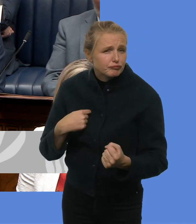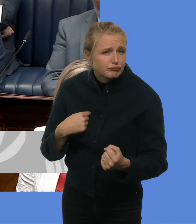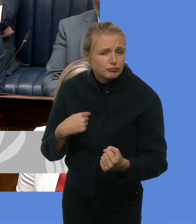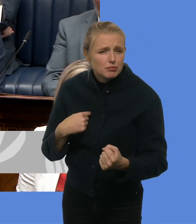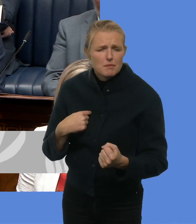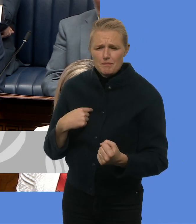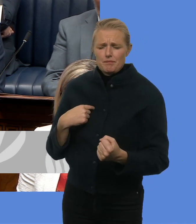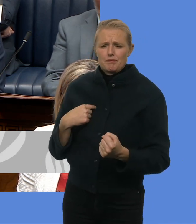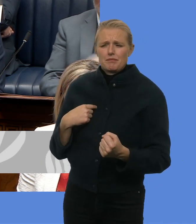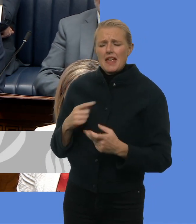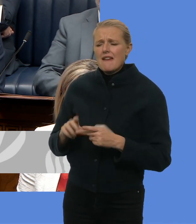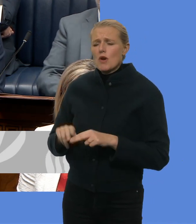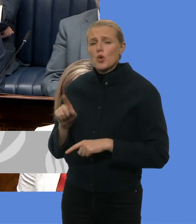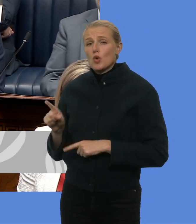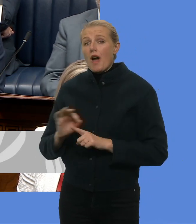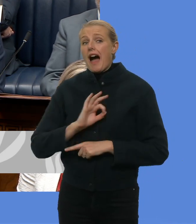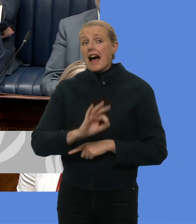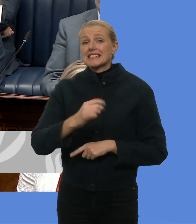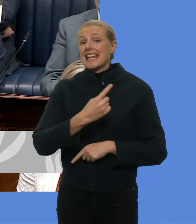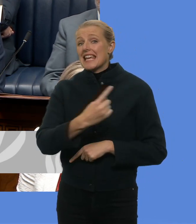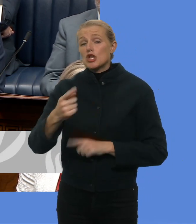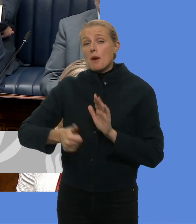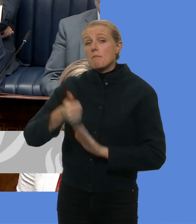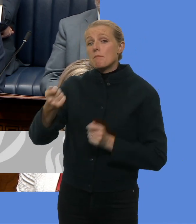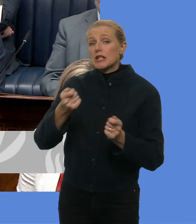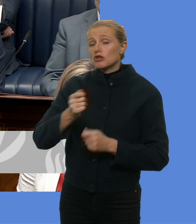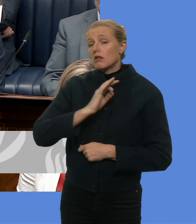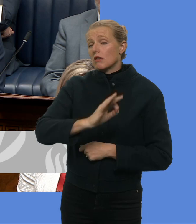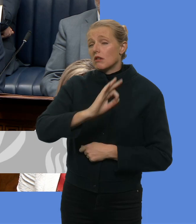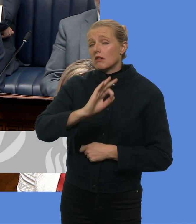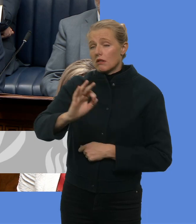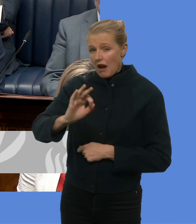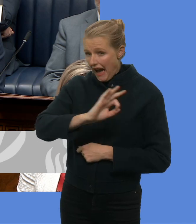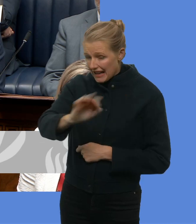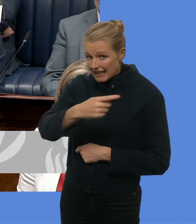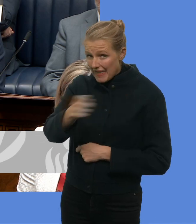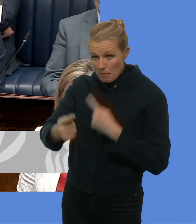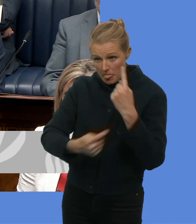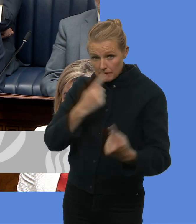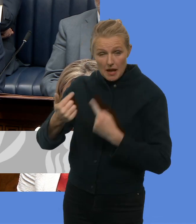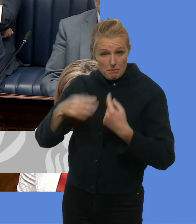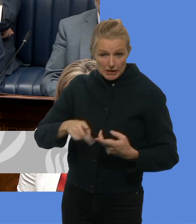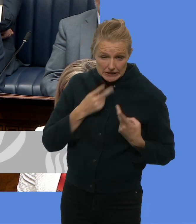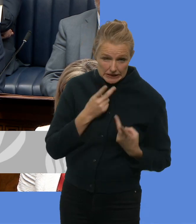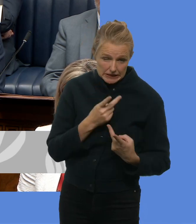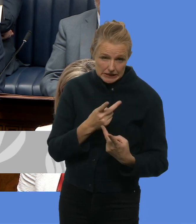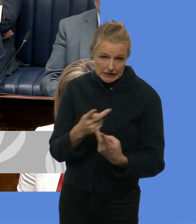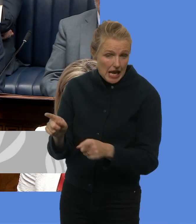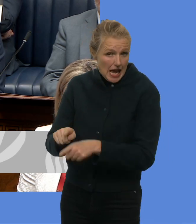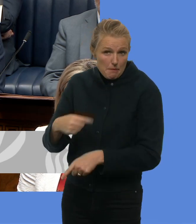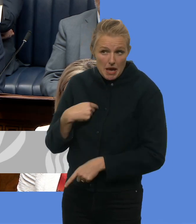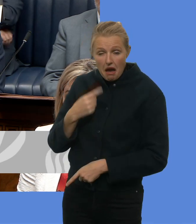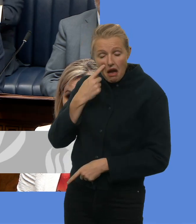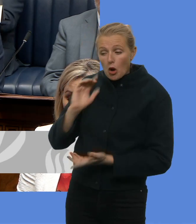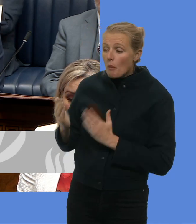in the question to every other minister, I'd be interested to see how many invites and meetings they have attended to see how I can compare against their record,